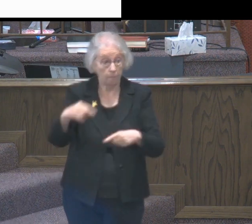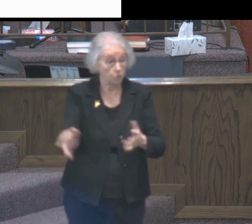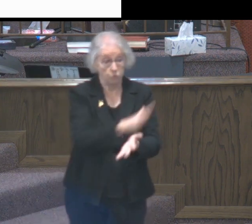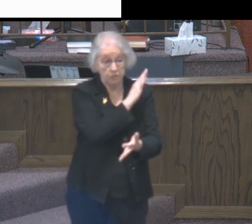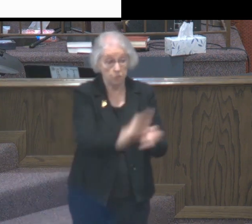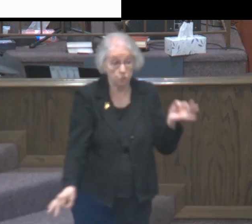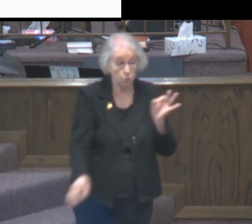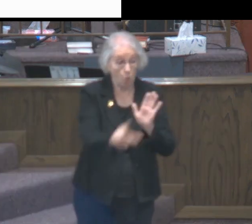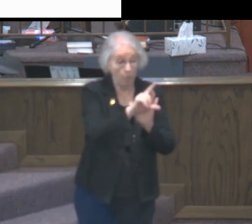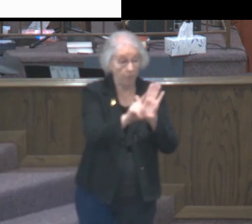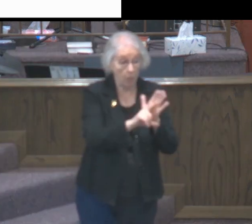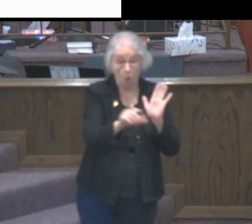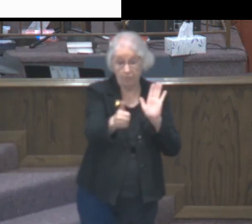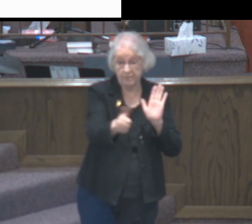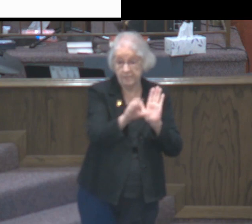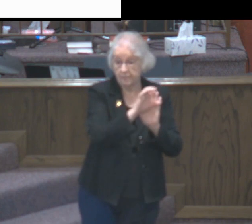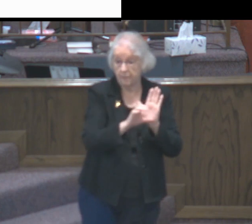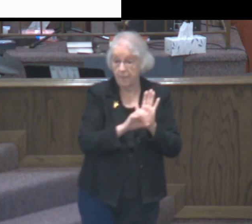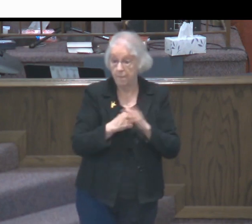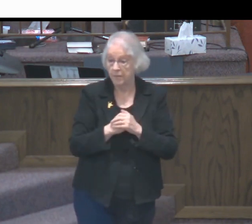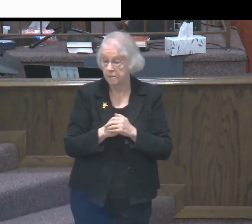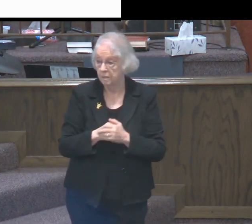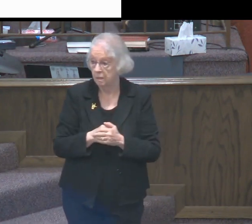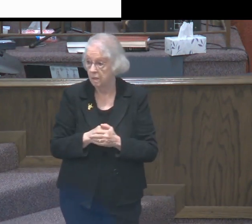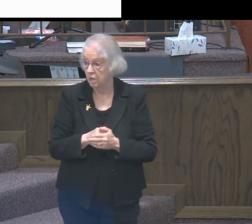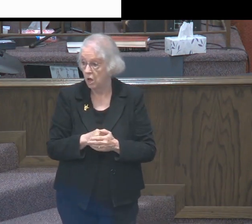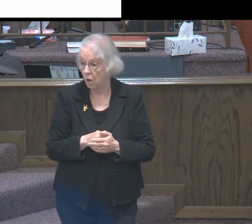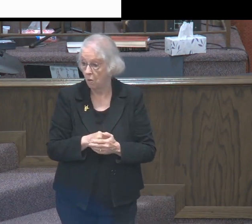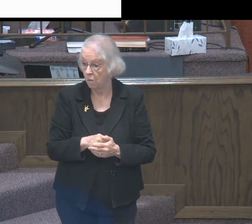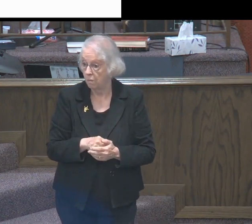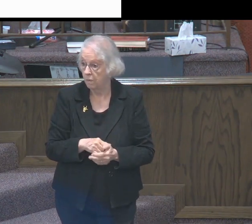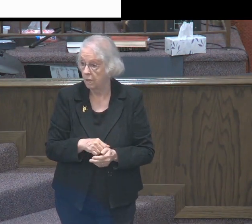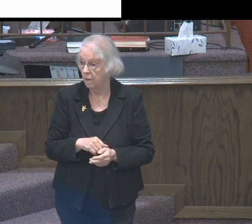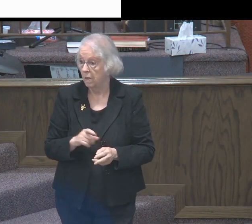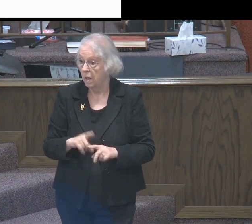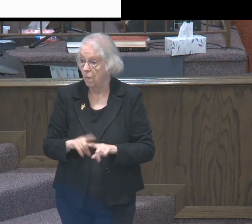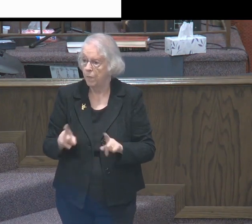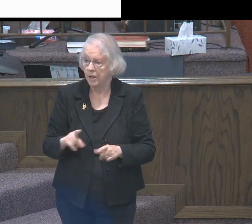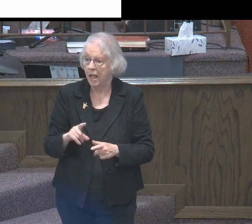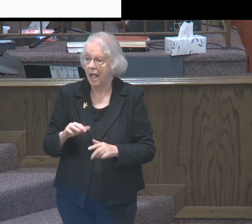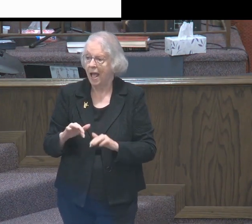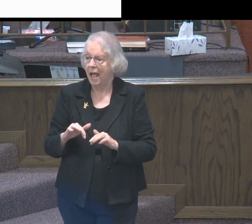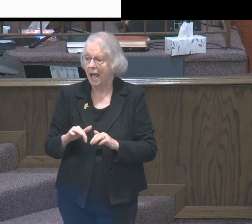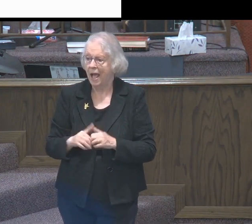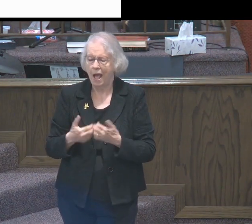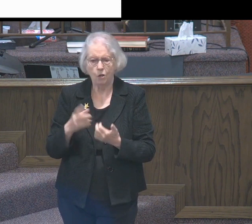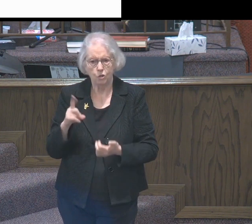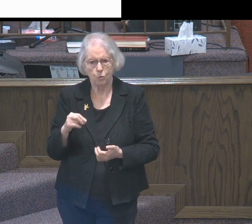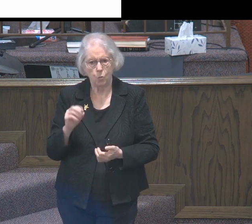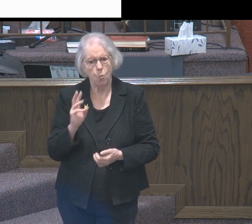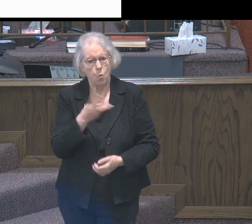what did you hear? And what is your interpretation of those words?